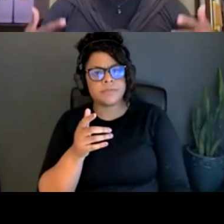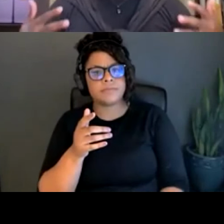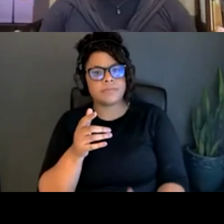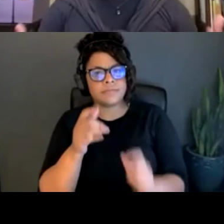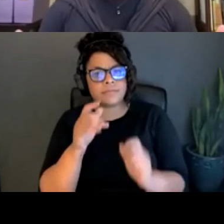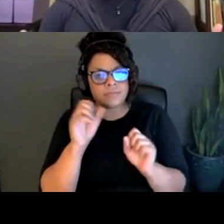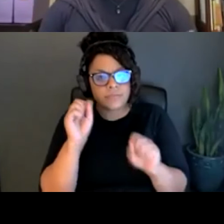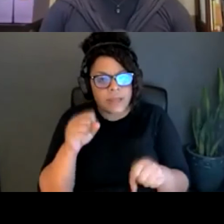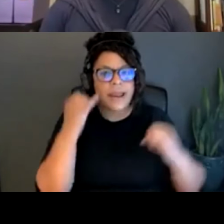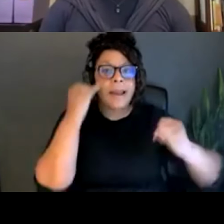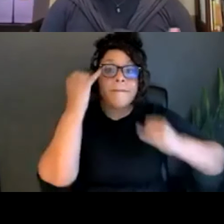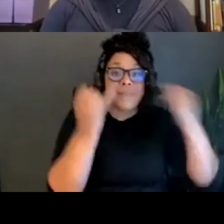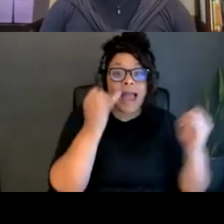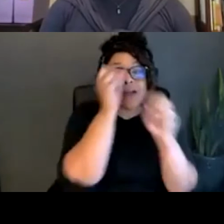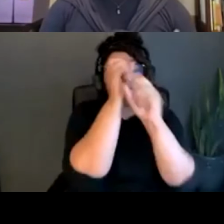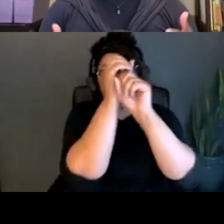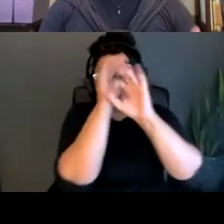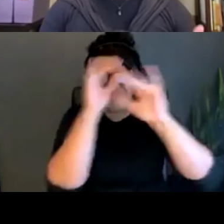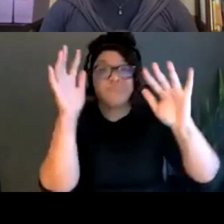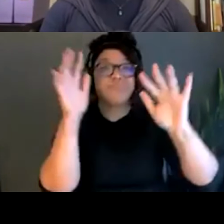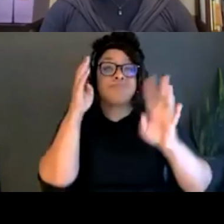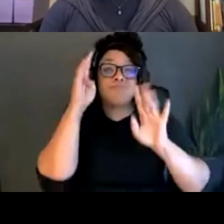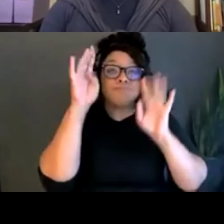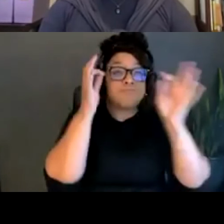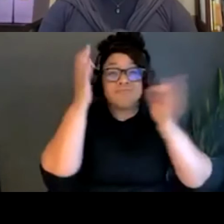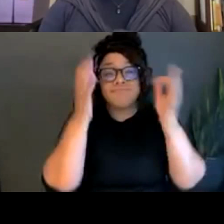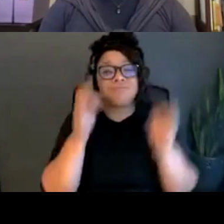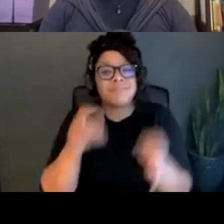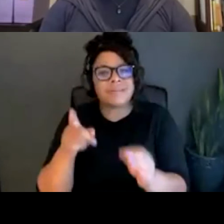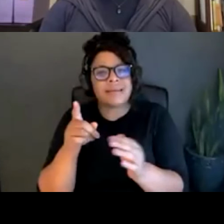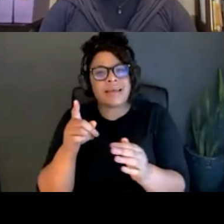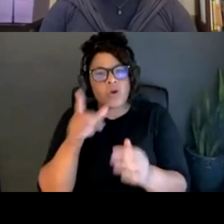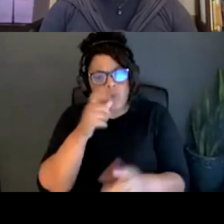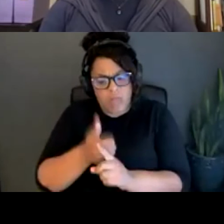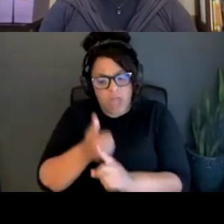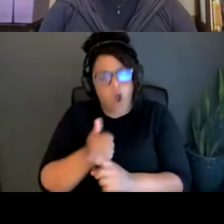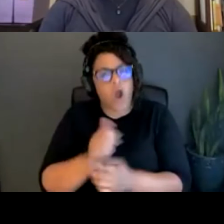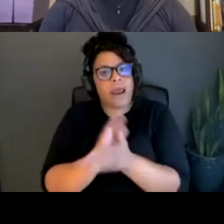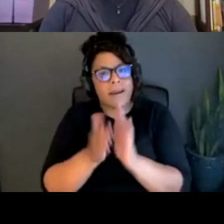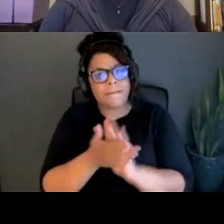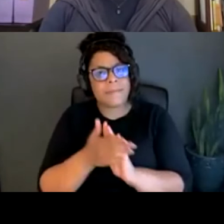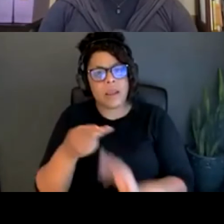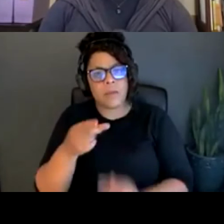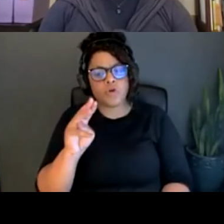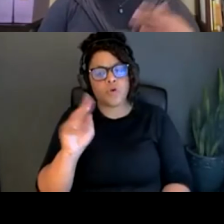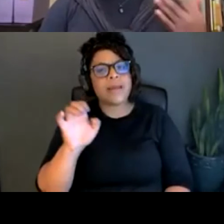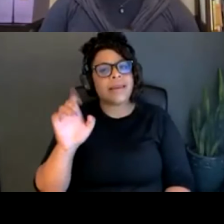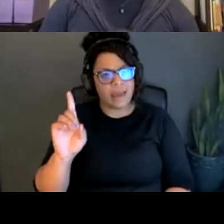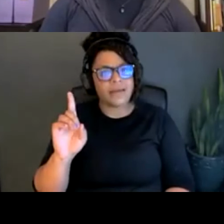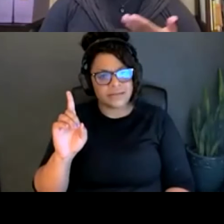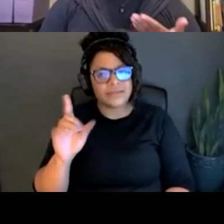imagine, reimagine. It's an opportunity to humanize who they are and the contexts in which they